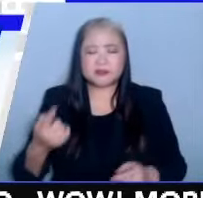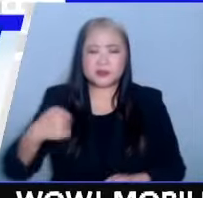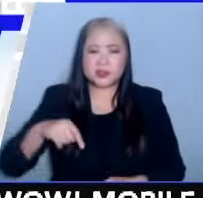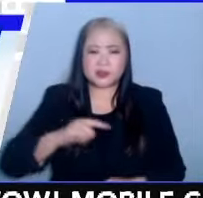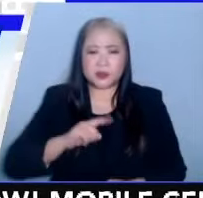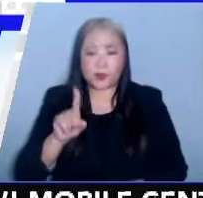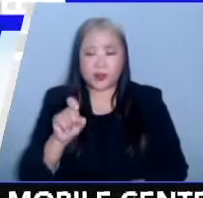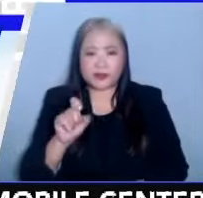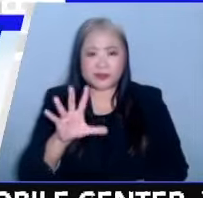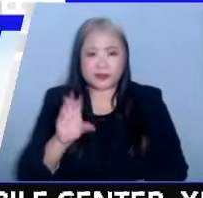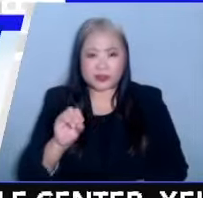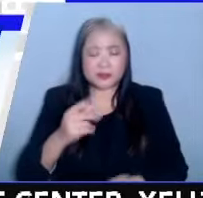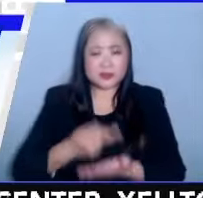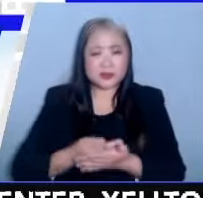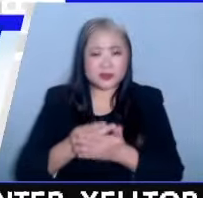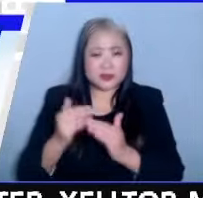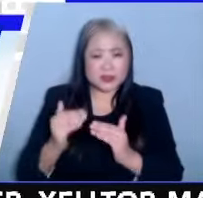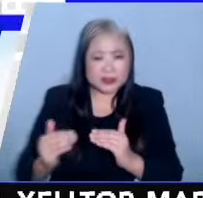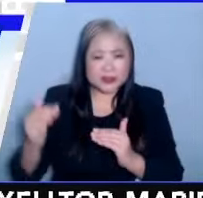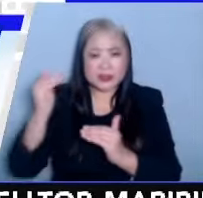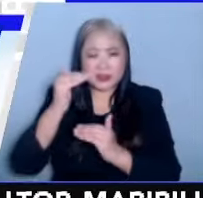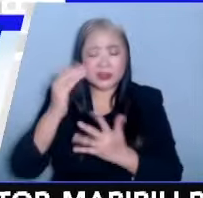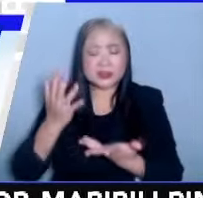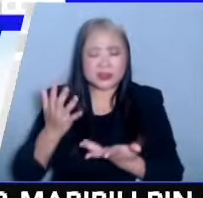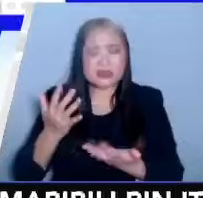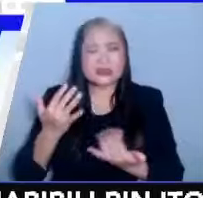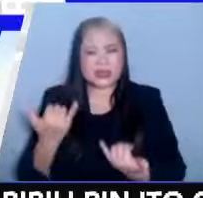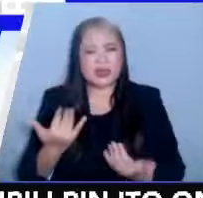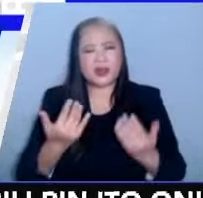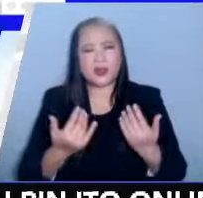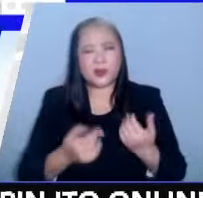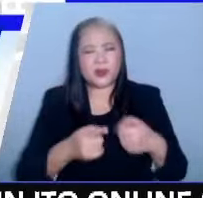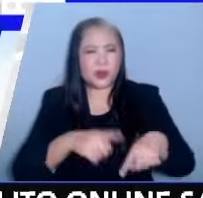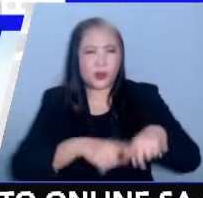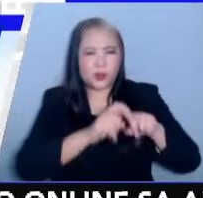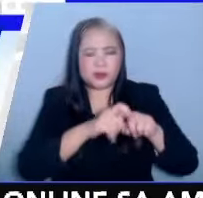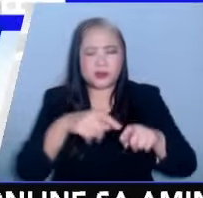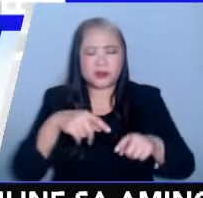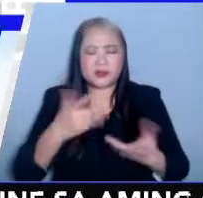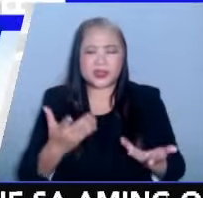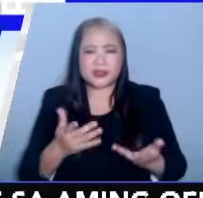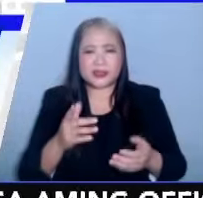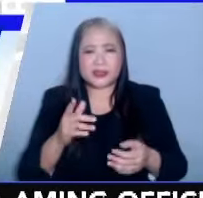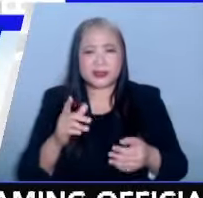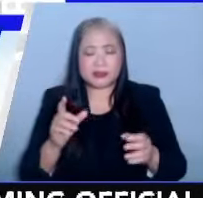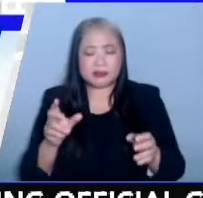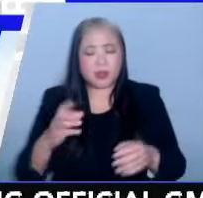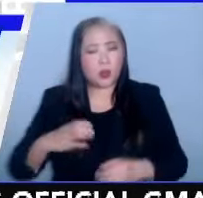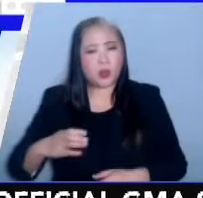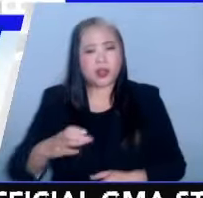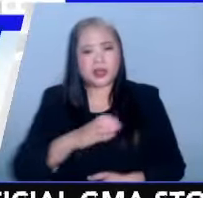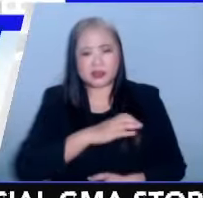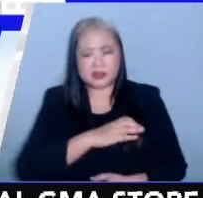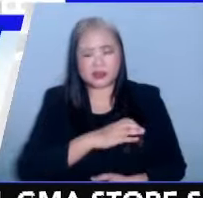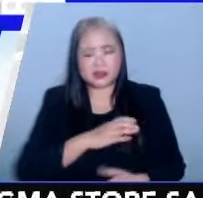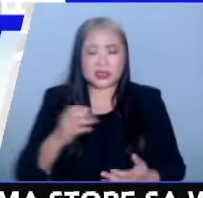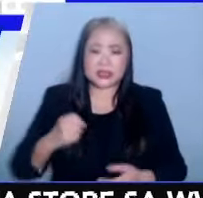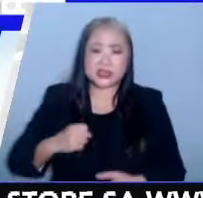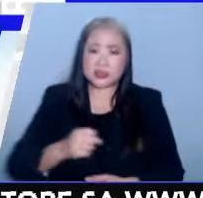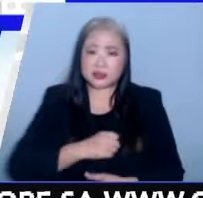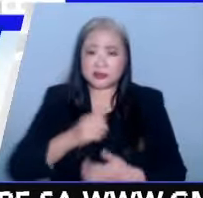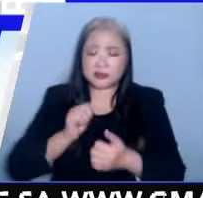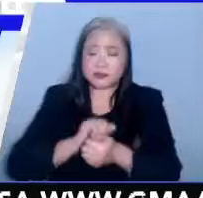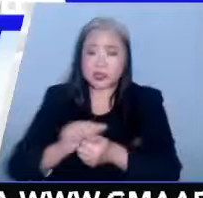pataas still pending in the committee on labor employment doon sa house of representatives while the Senate has already pass the Php100